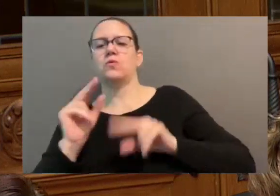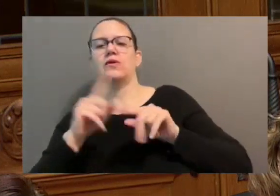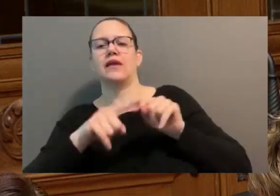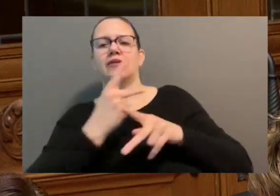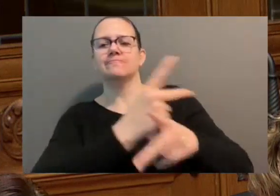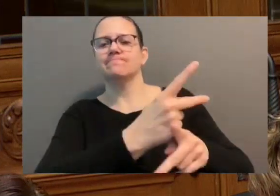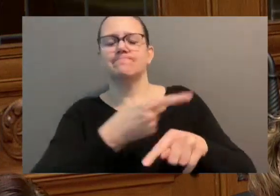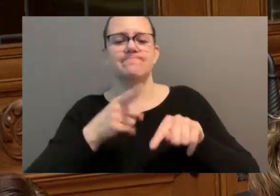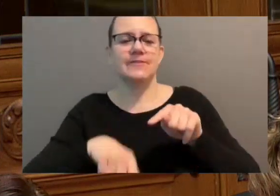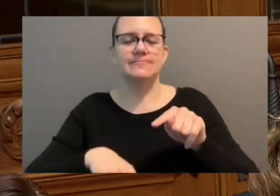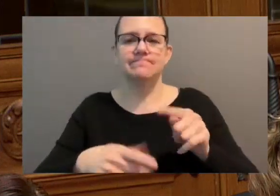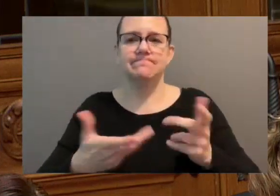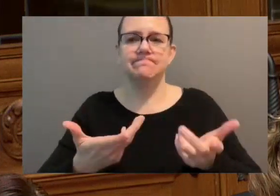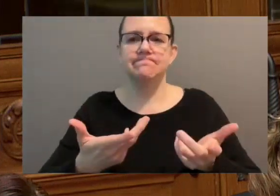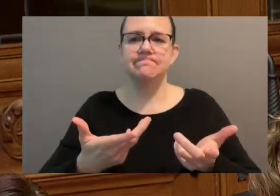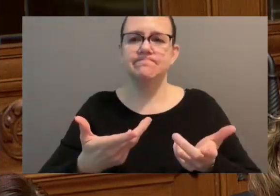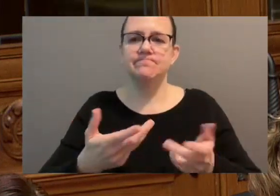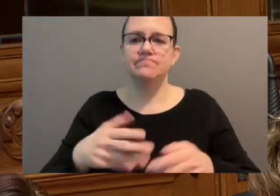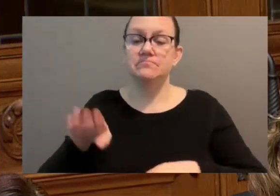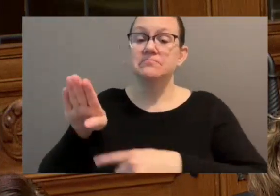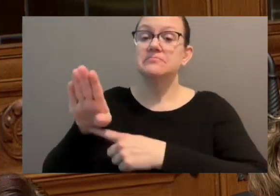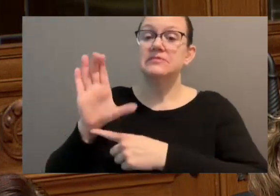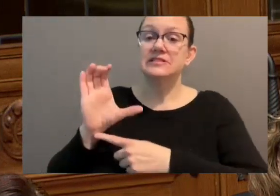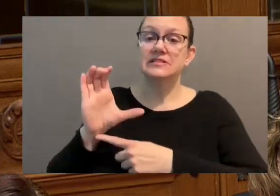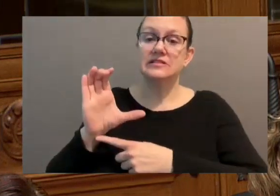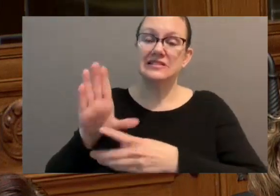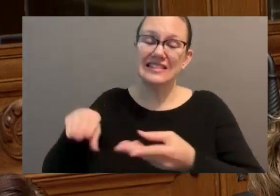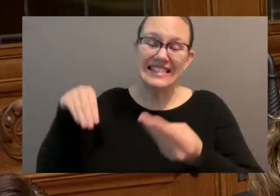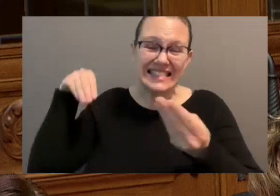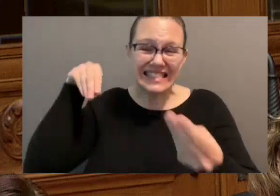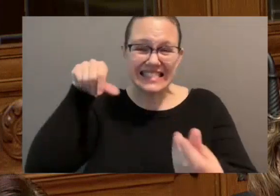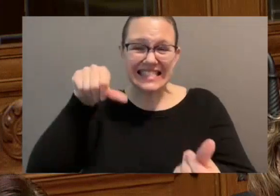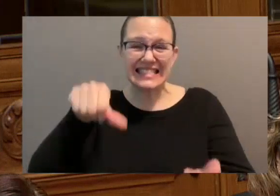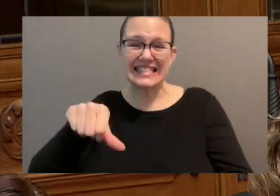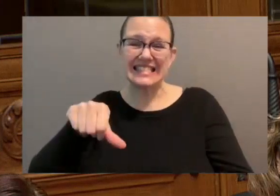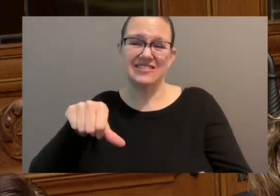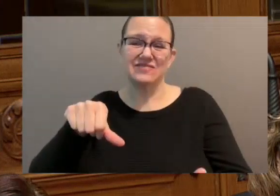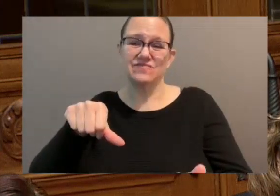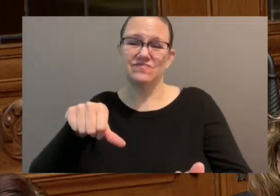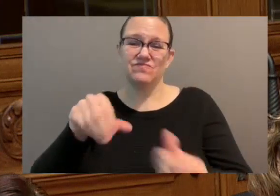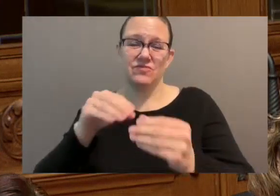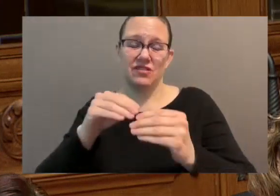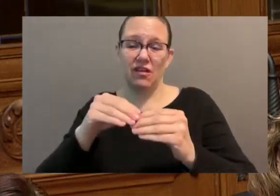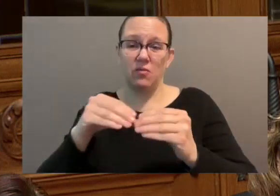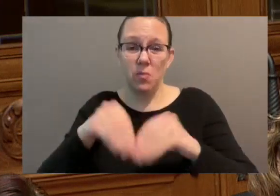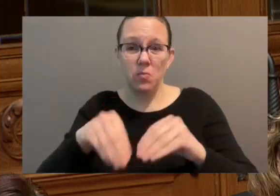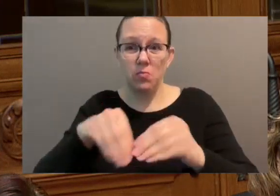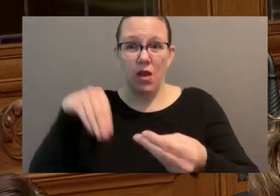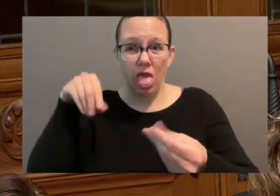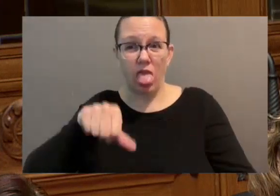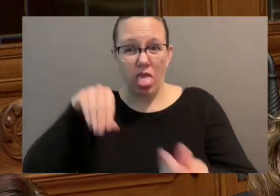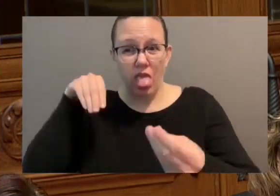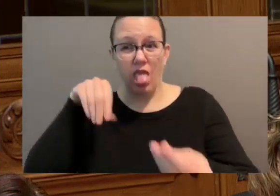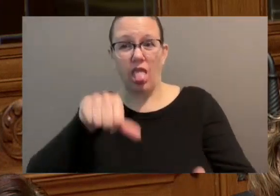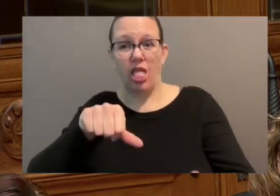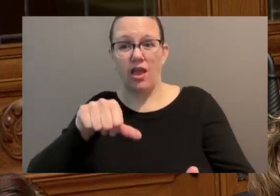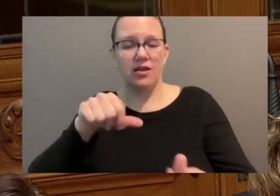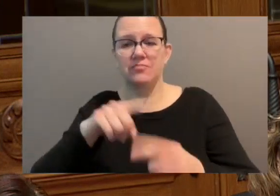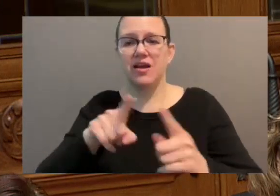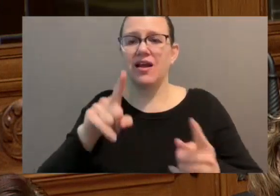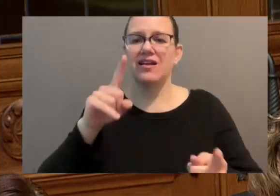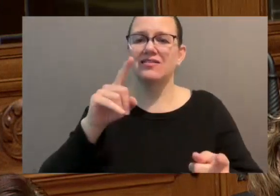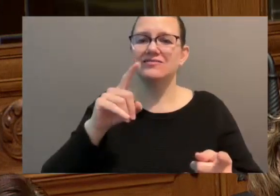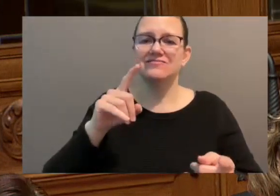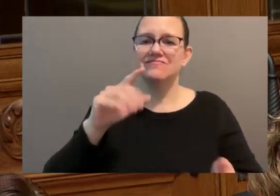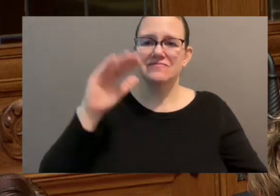money to get less and less and less for everyday hardworking people. Life